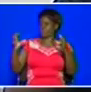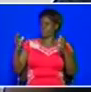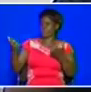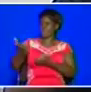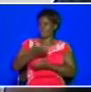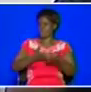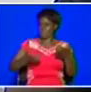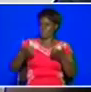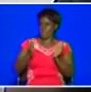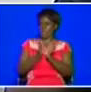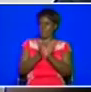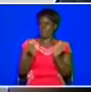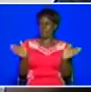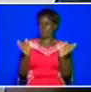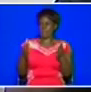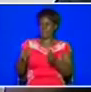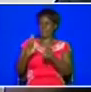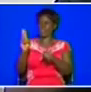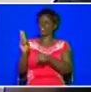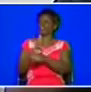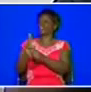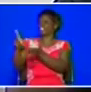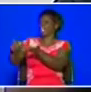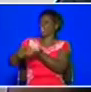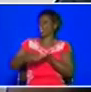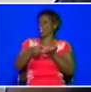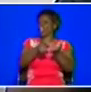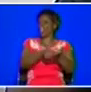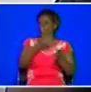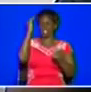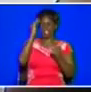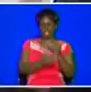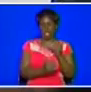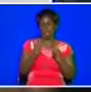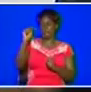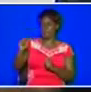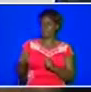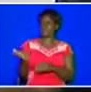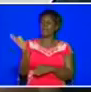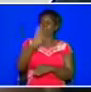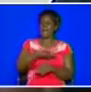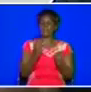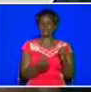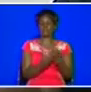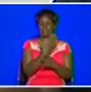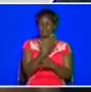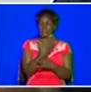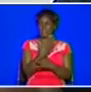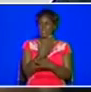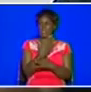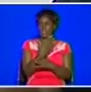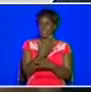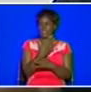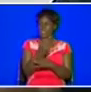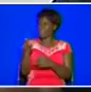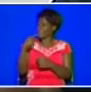economy through public infrastructure using debt. We have to stop that model. and go back to production. Okay. You do not hear Jubilee talking